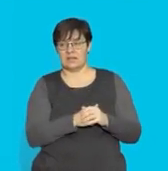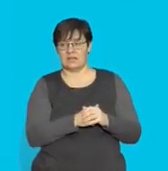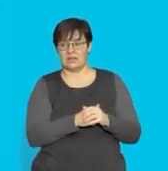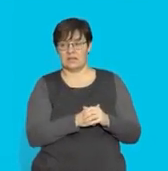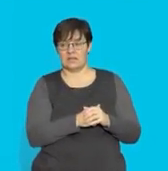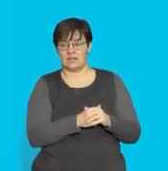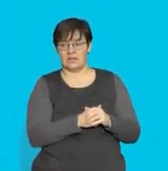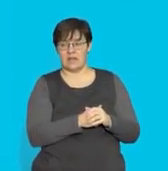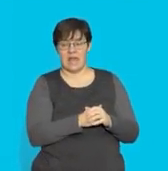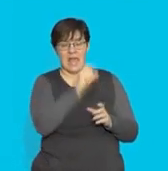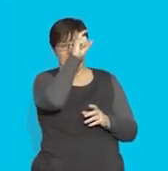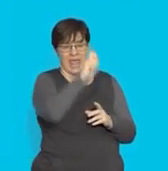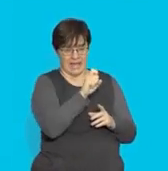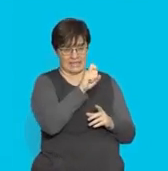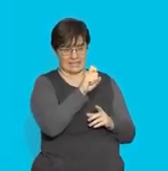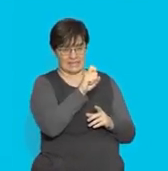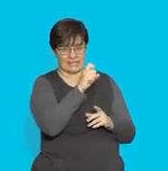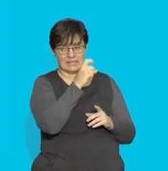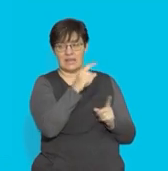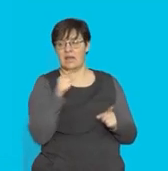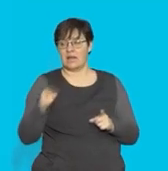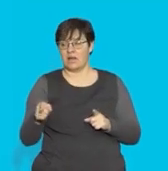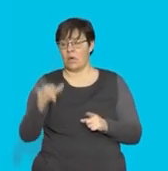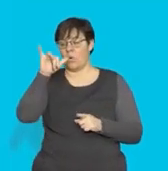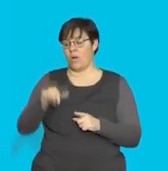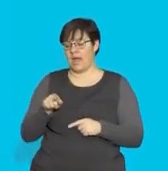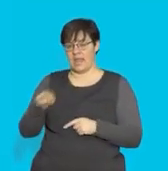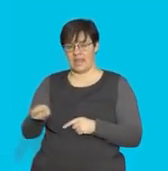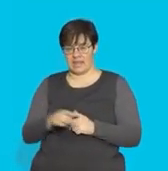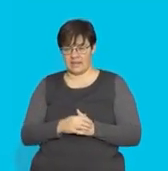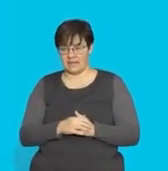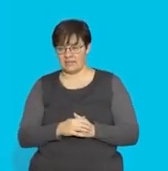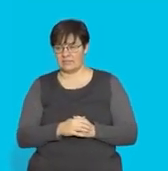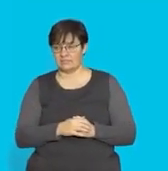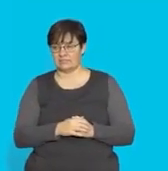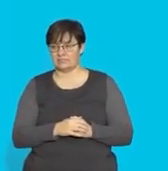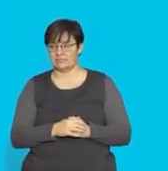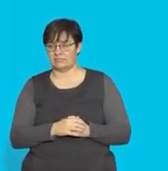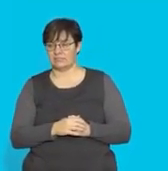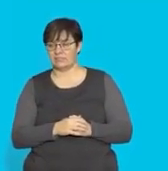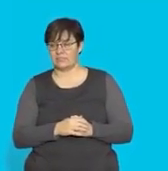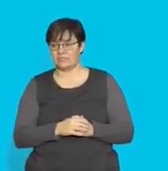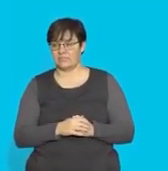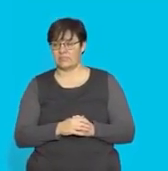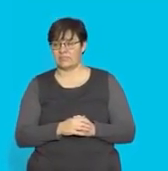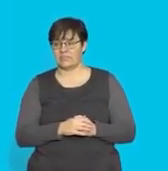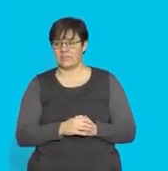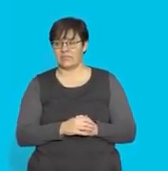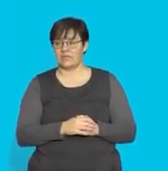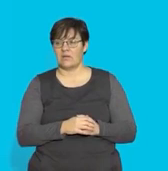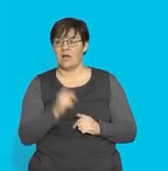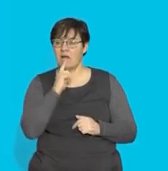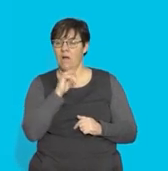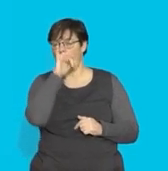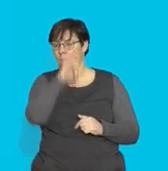we call the X chromosome and the Y chromosome. And essentially,